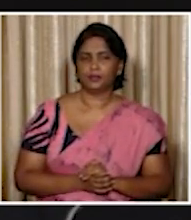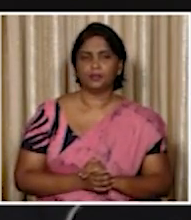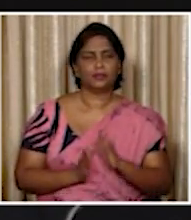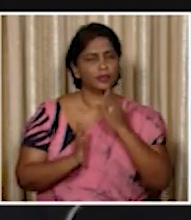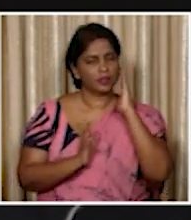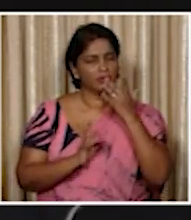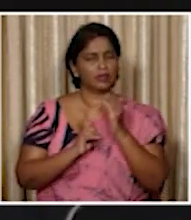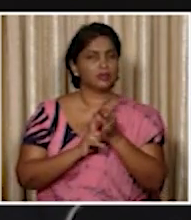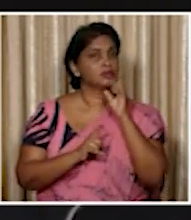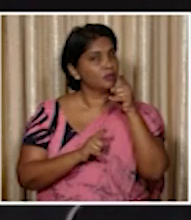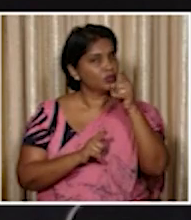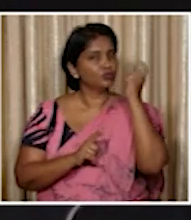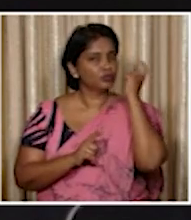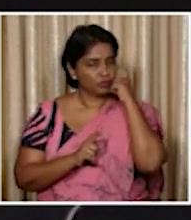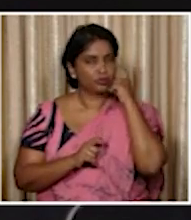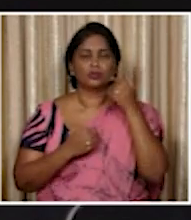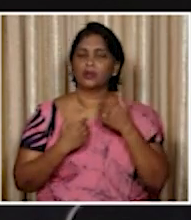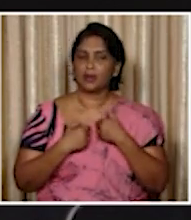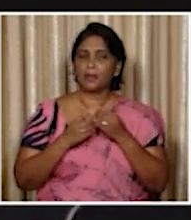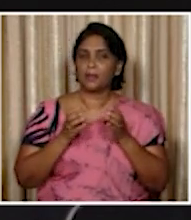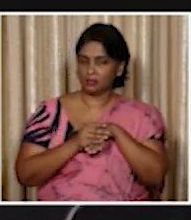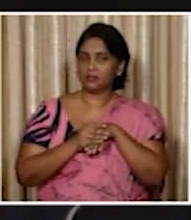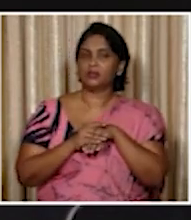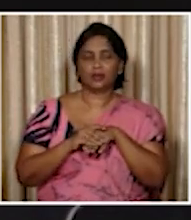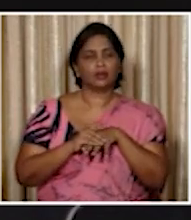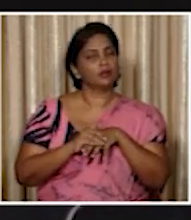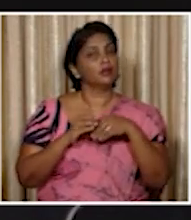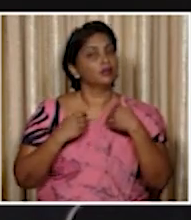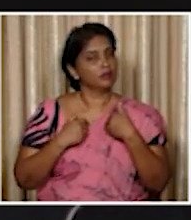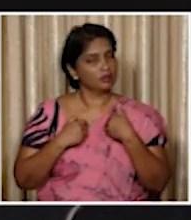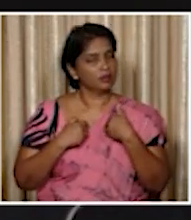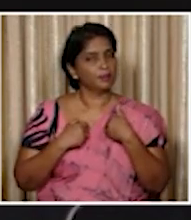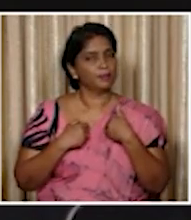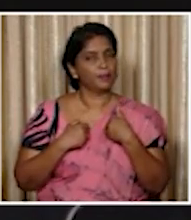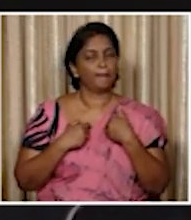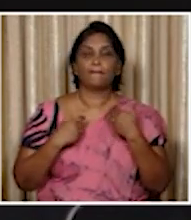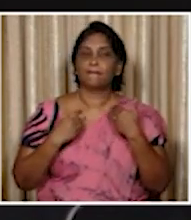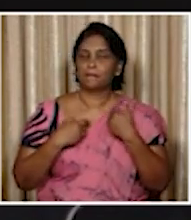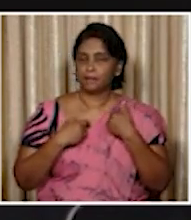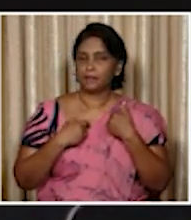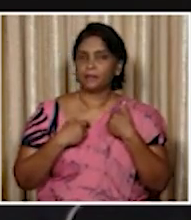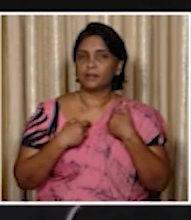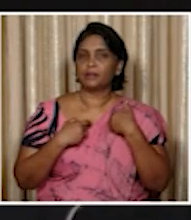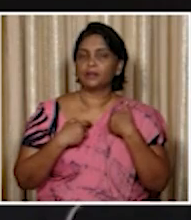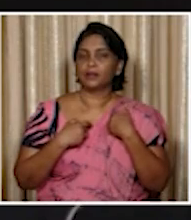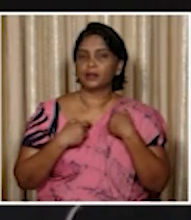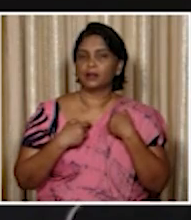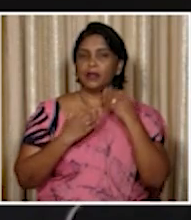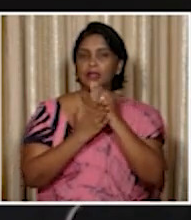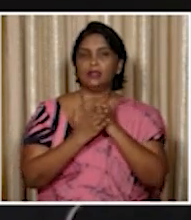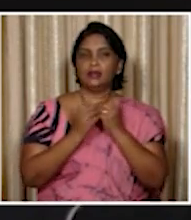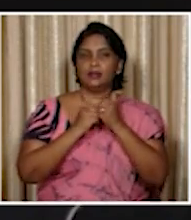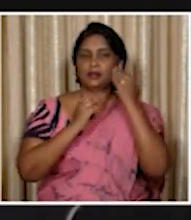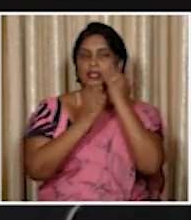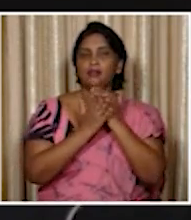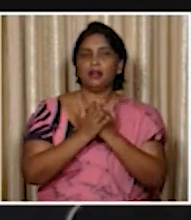is aware, I as a party leader hardly allow myself to get onto the well of the House. On that occasion, I also got onto the